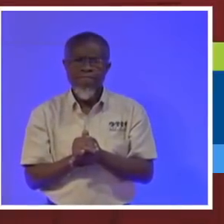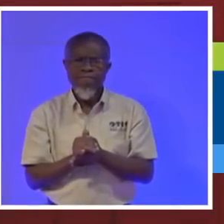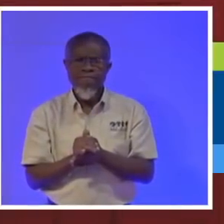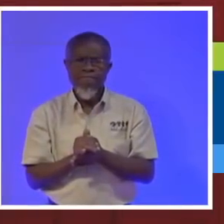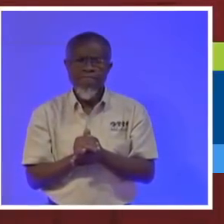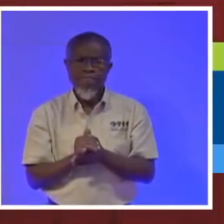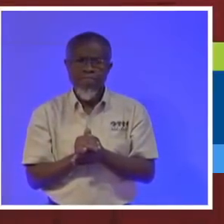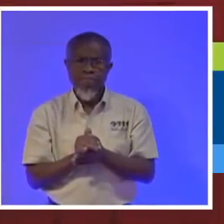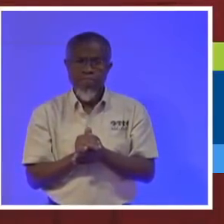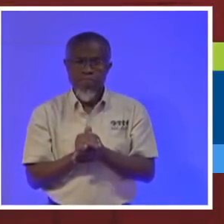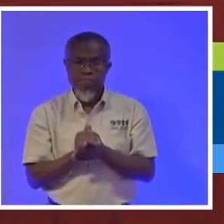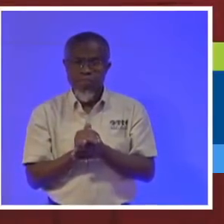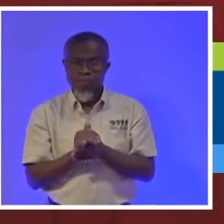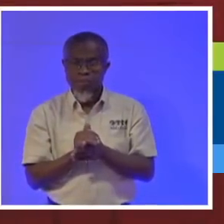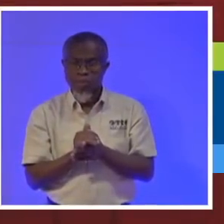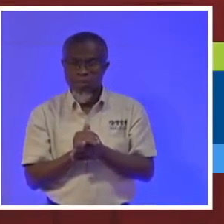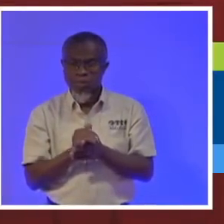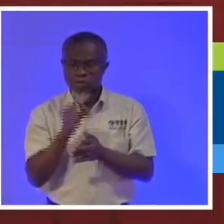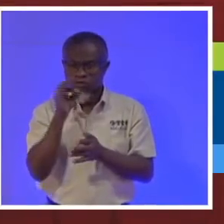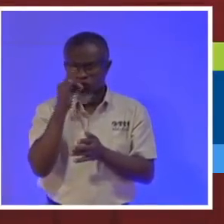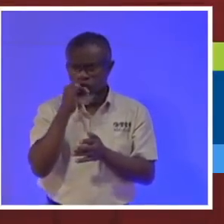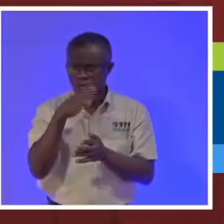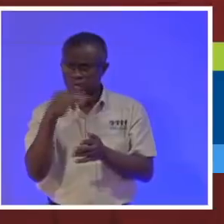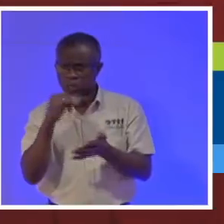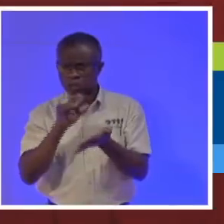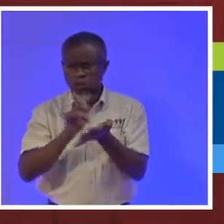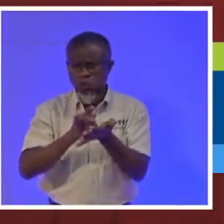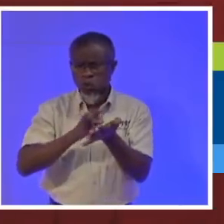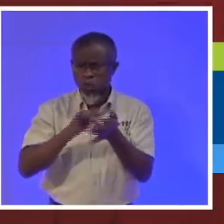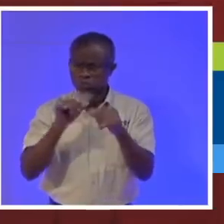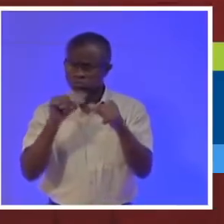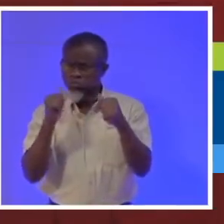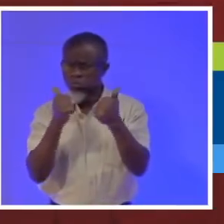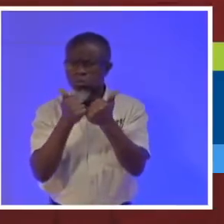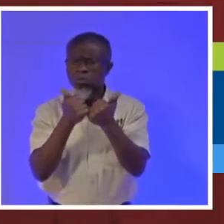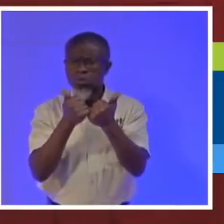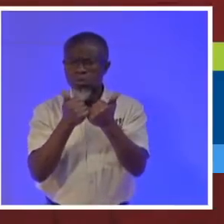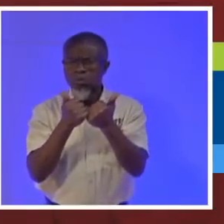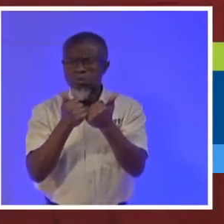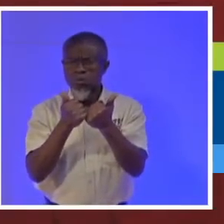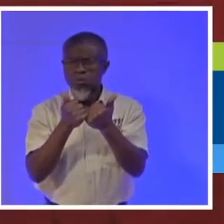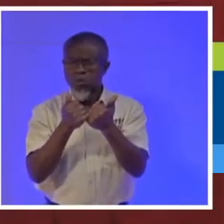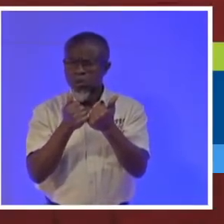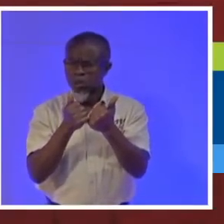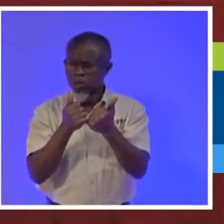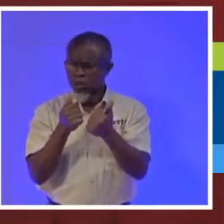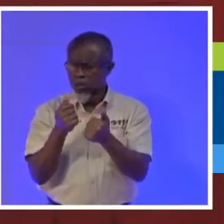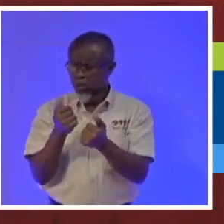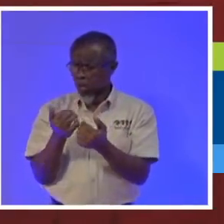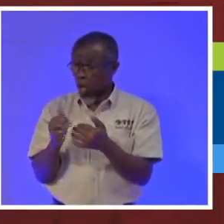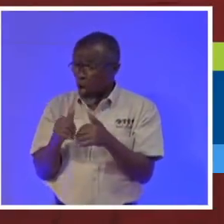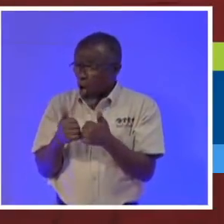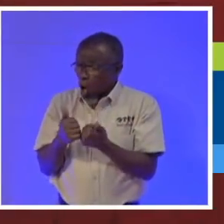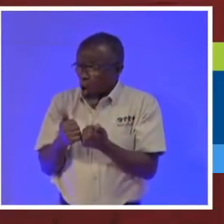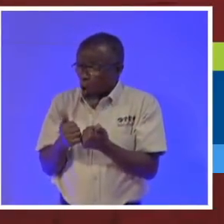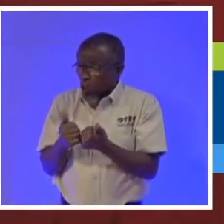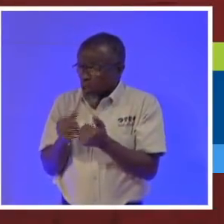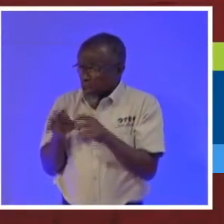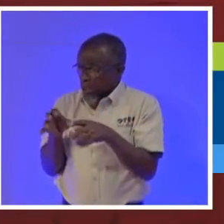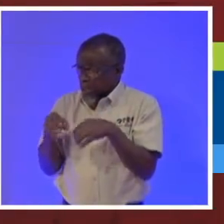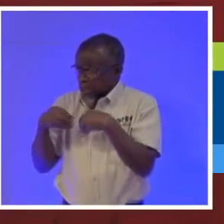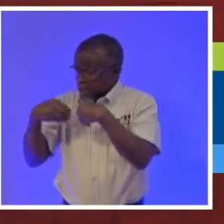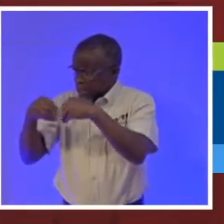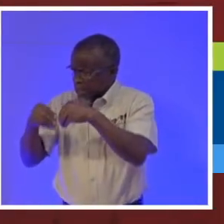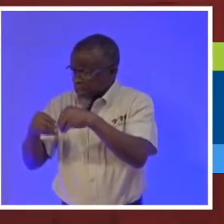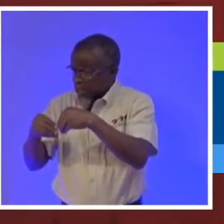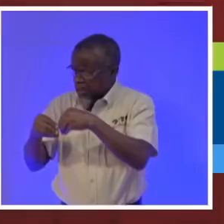And if not, how this pharmacy was allowed to sell these tests? Also, the pharmacy board had yesterday said a wholesaler already